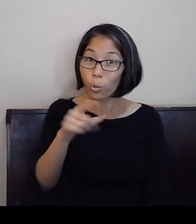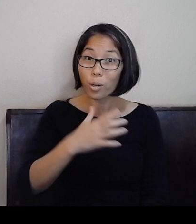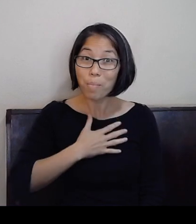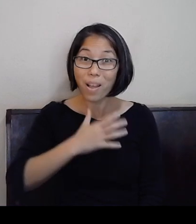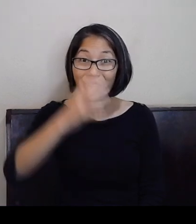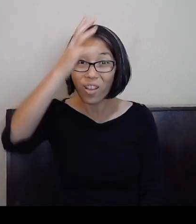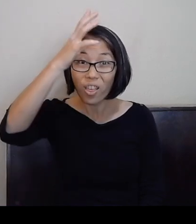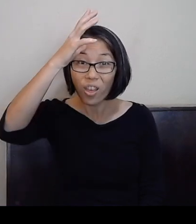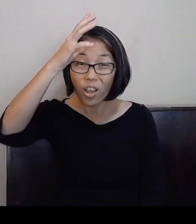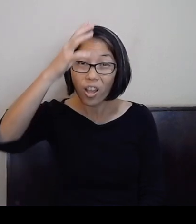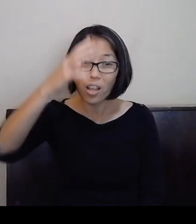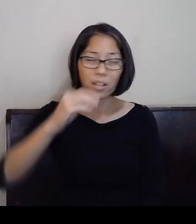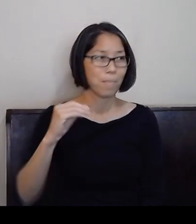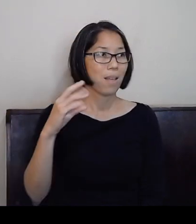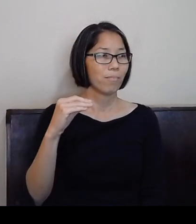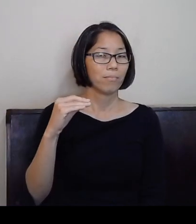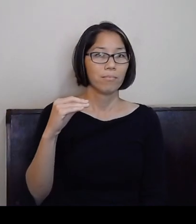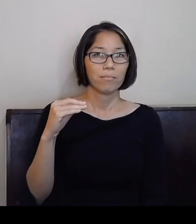You are my father?